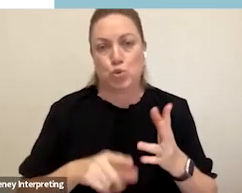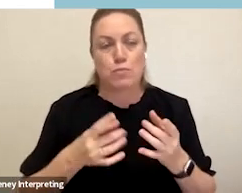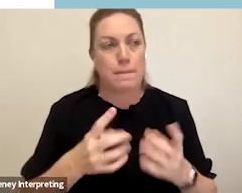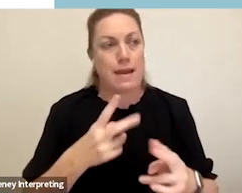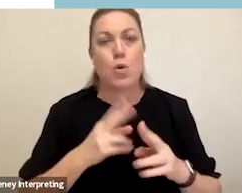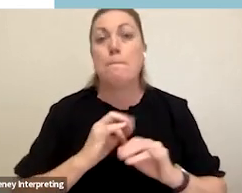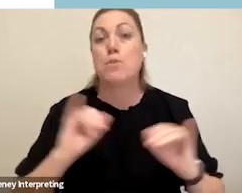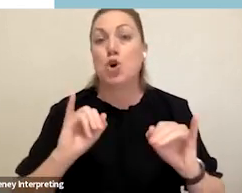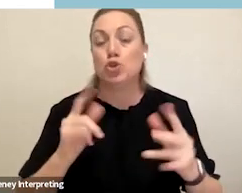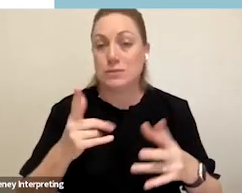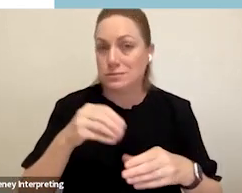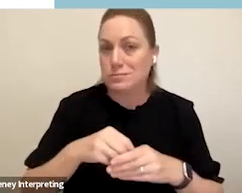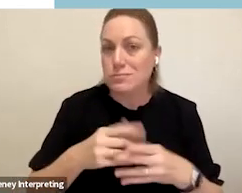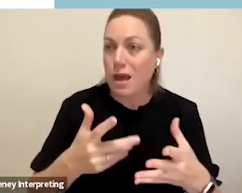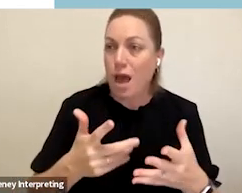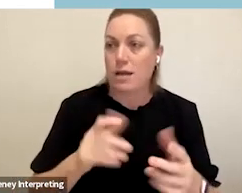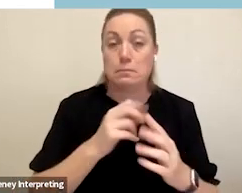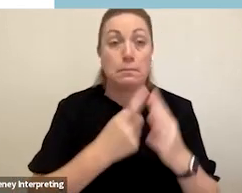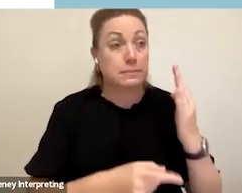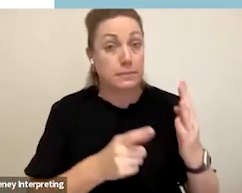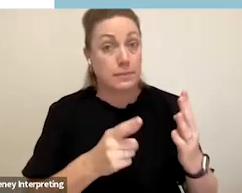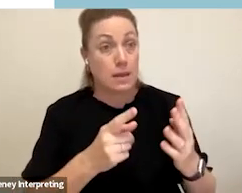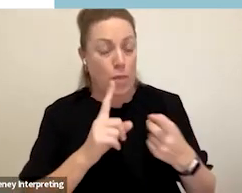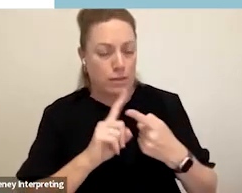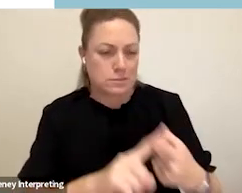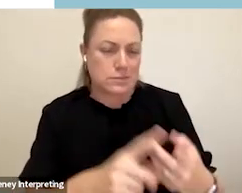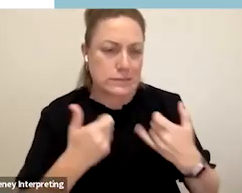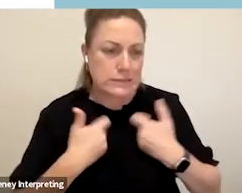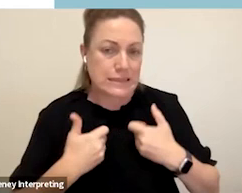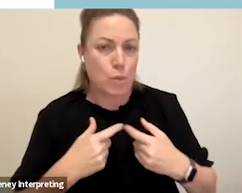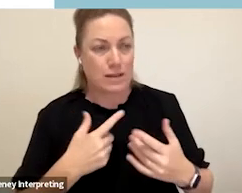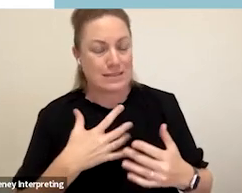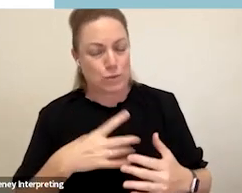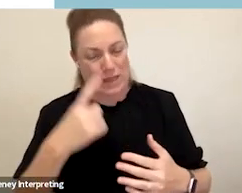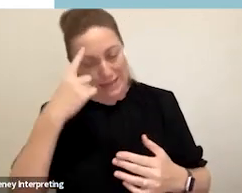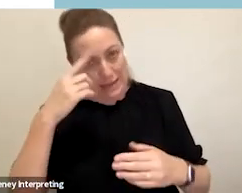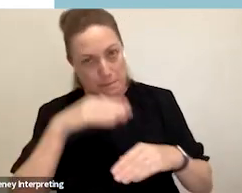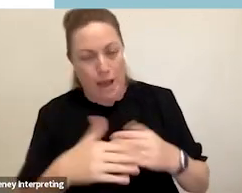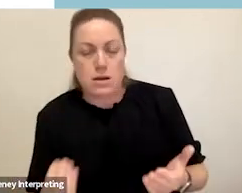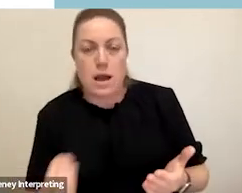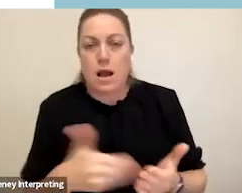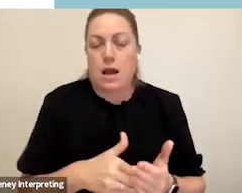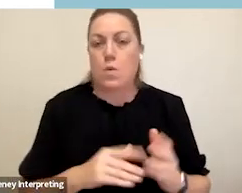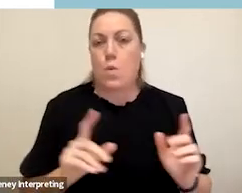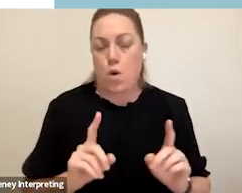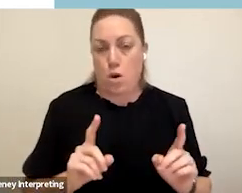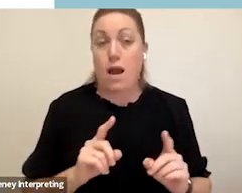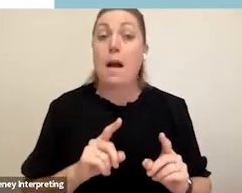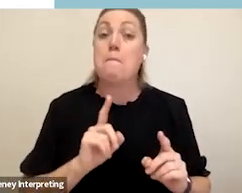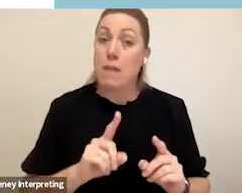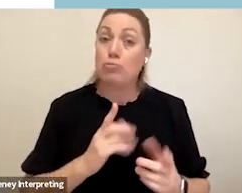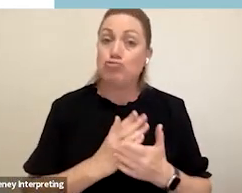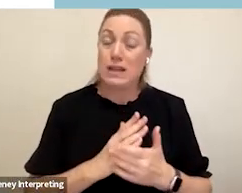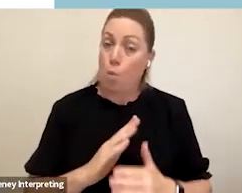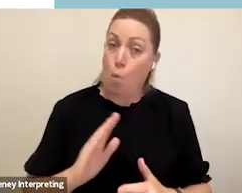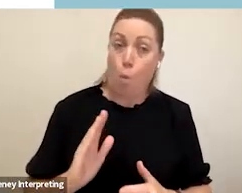It includes the things that people with disability and chronic health conditions might need to consider additionally, but it makes it a tool that